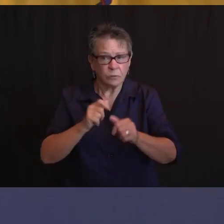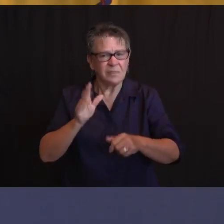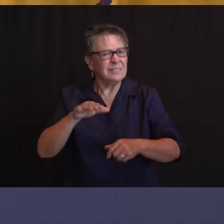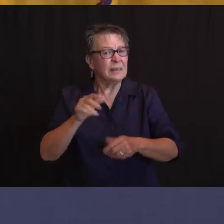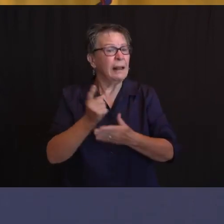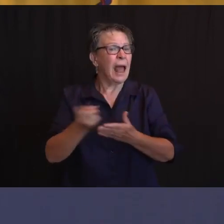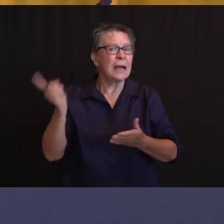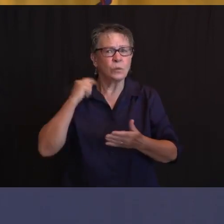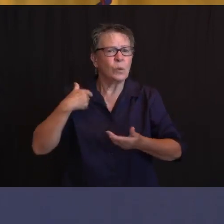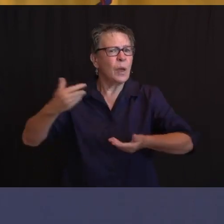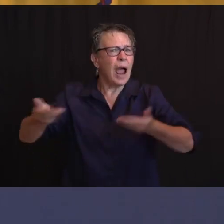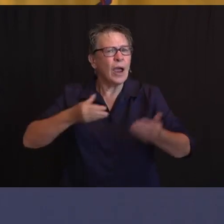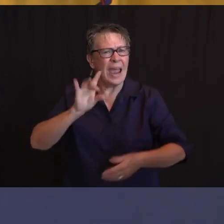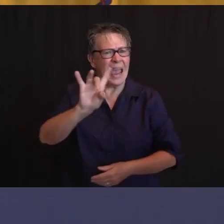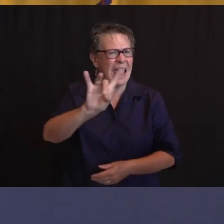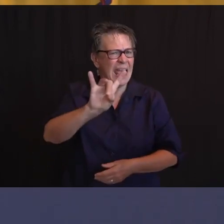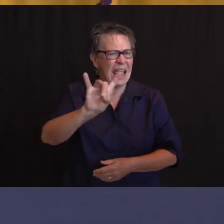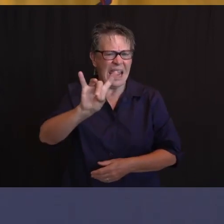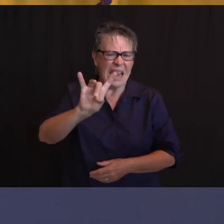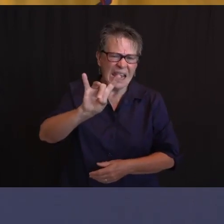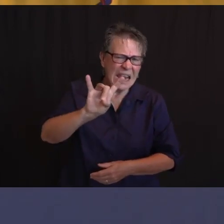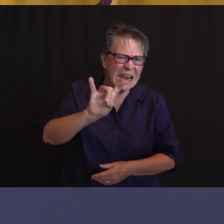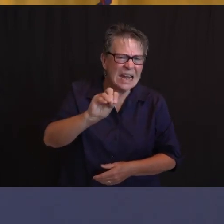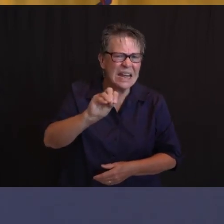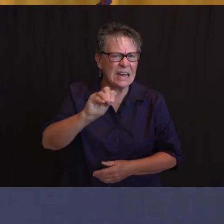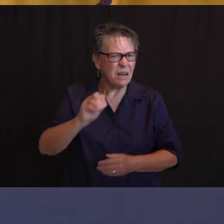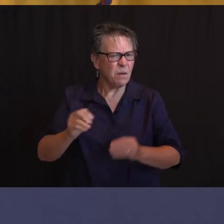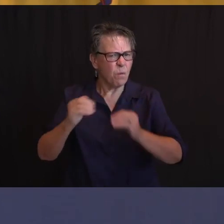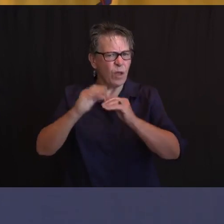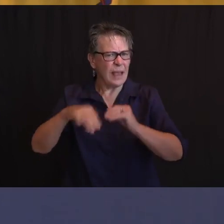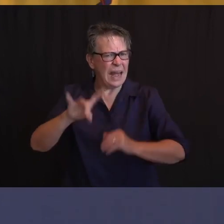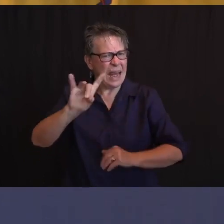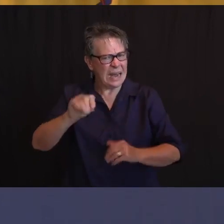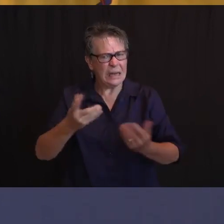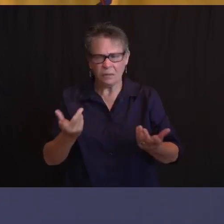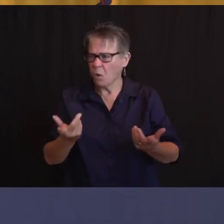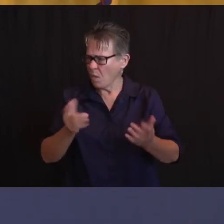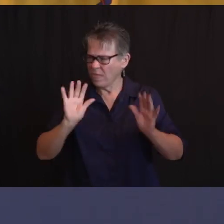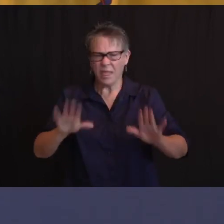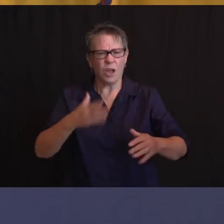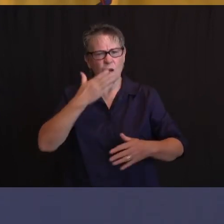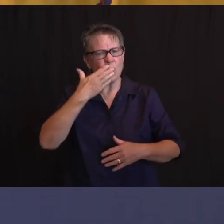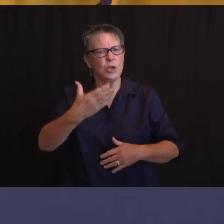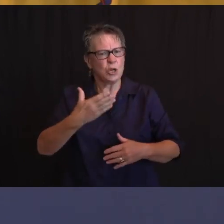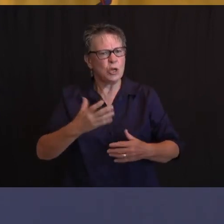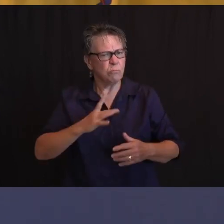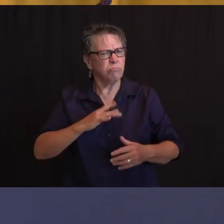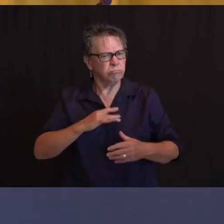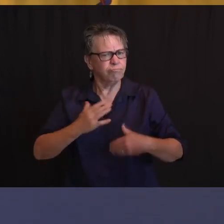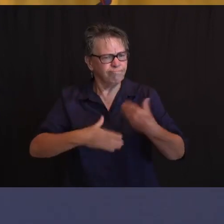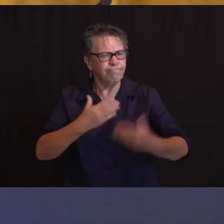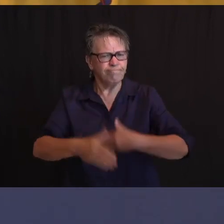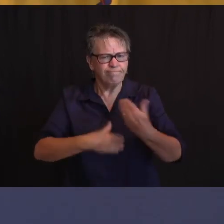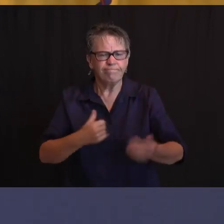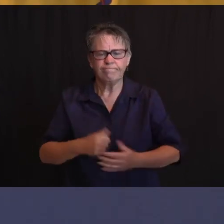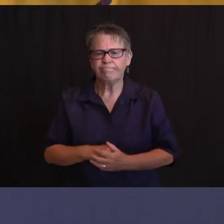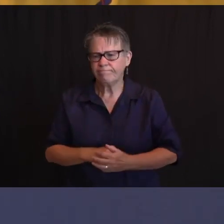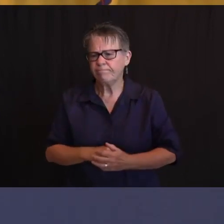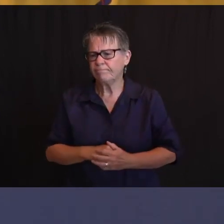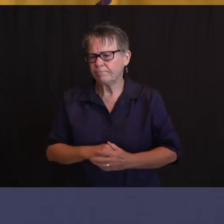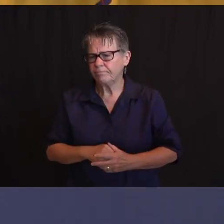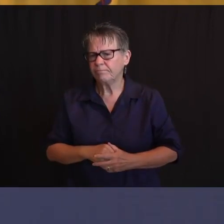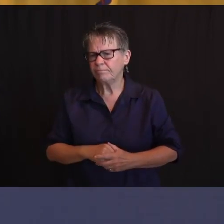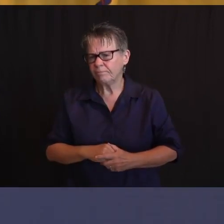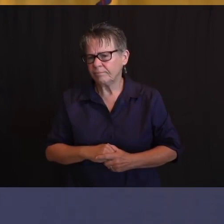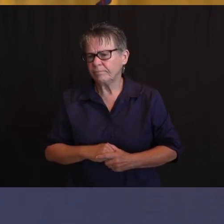to, I think, listen, I don't want to make news, but I think we're getting very close on some steps we could take, and